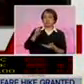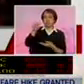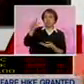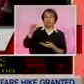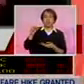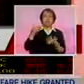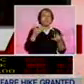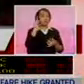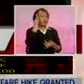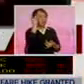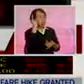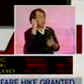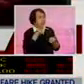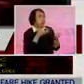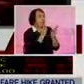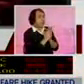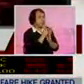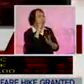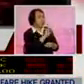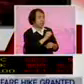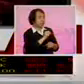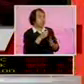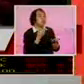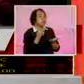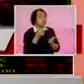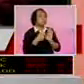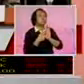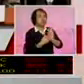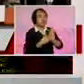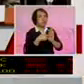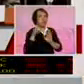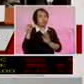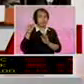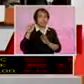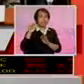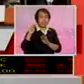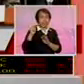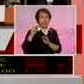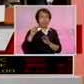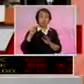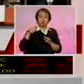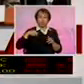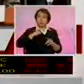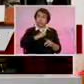that were subpoenaed by this court in a subpoena dated